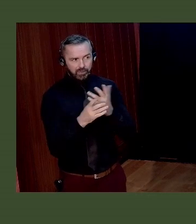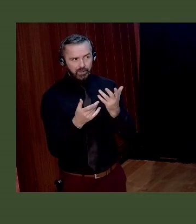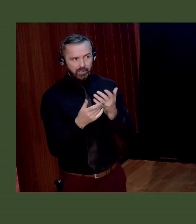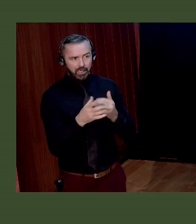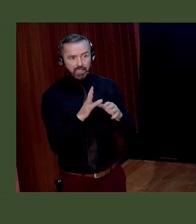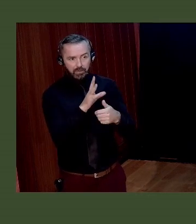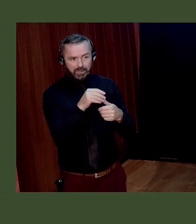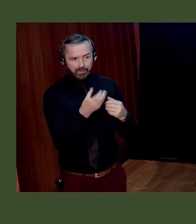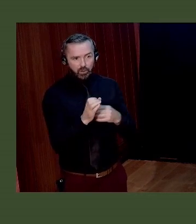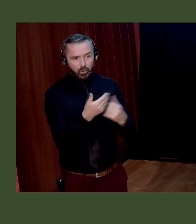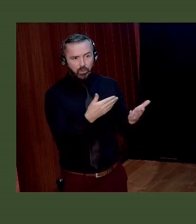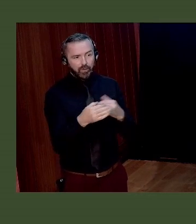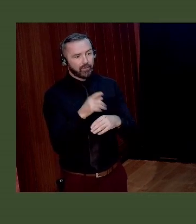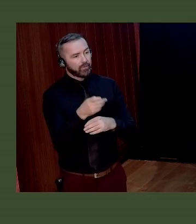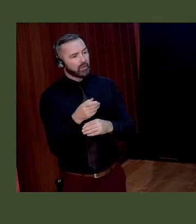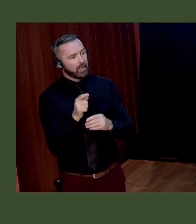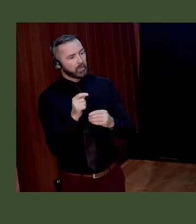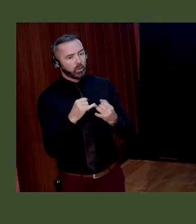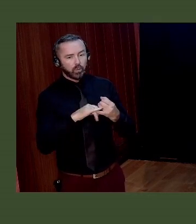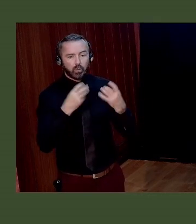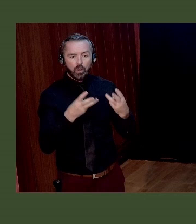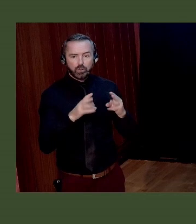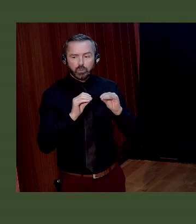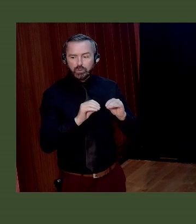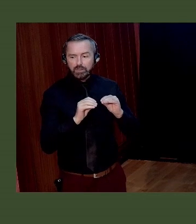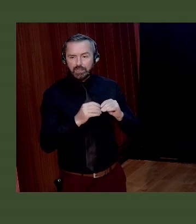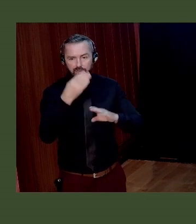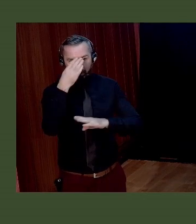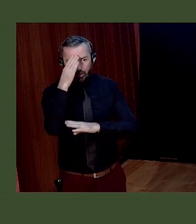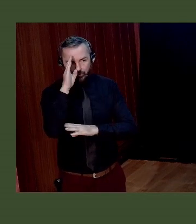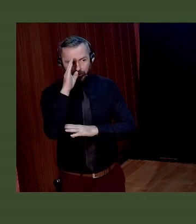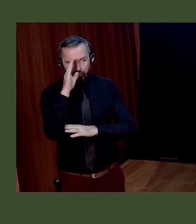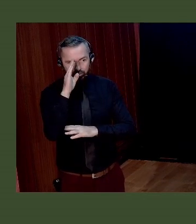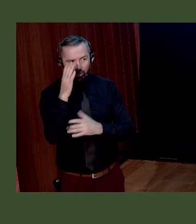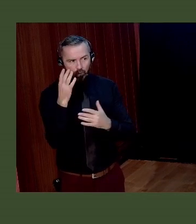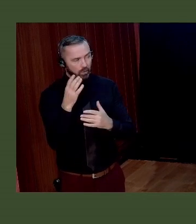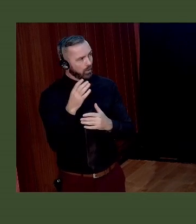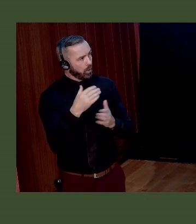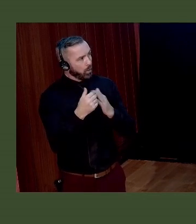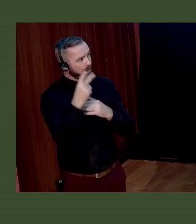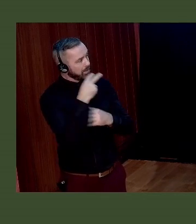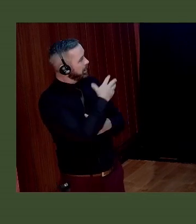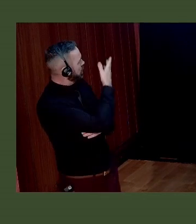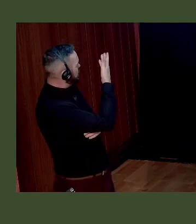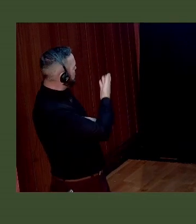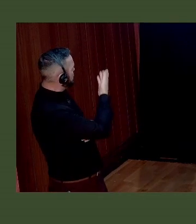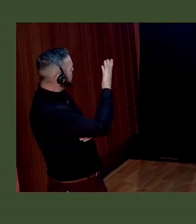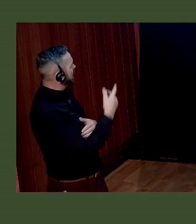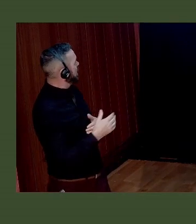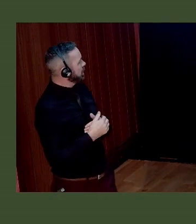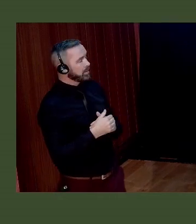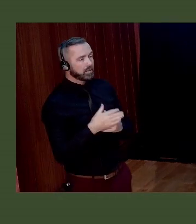A particular course provided for those who wanted to teach various teachers to Irish. So just what you can see there is